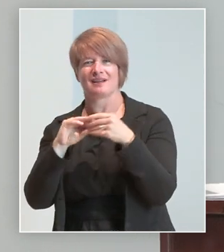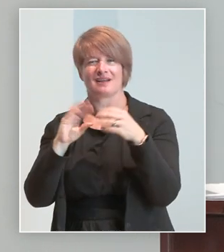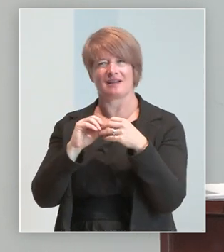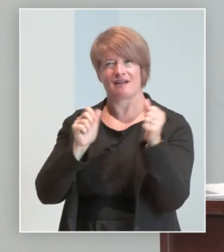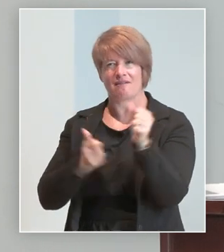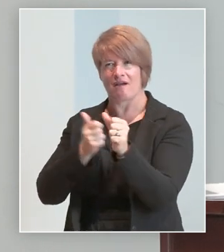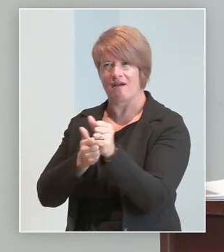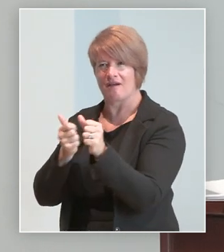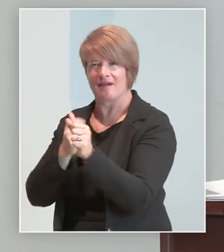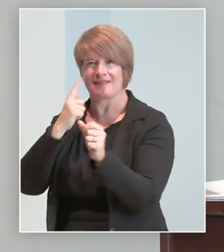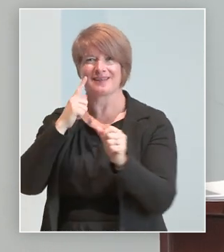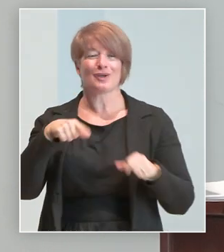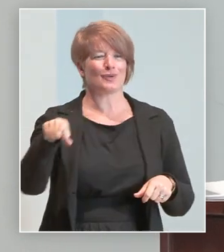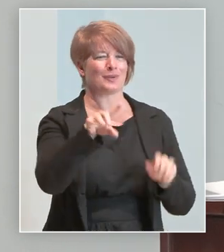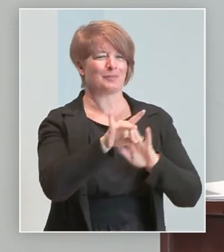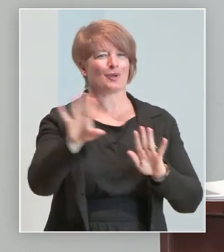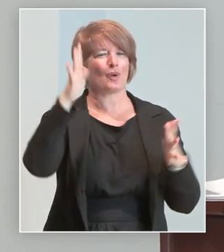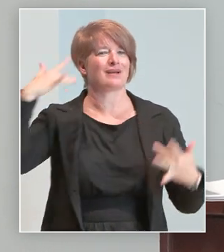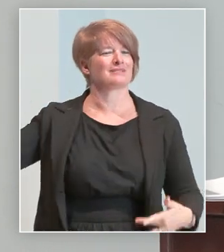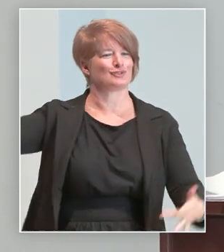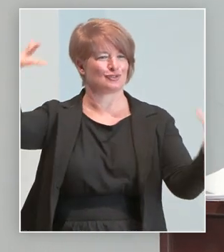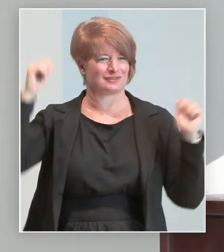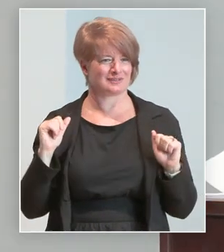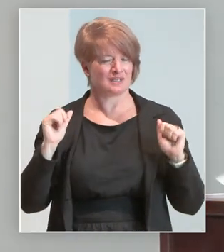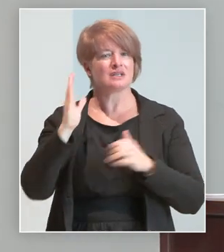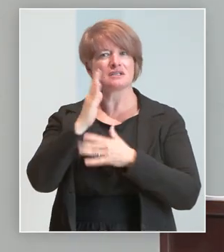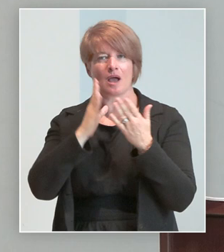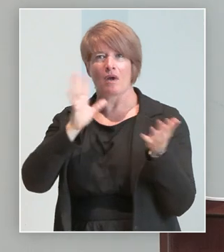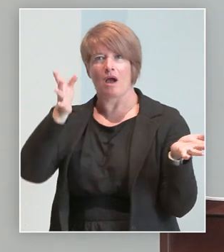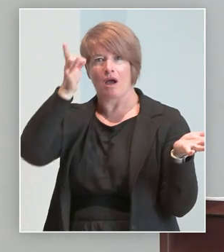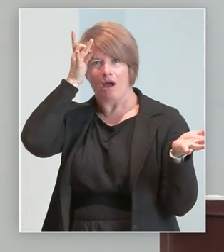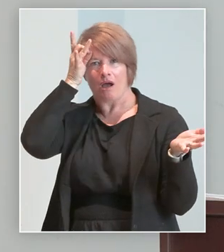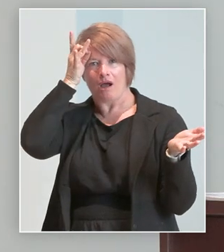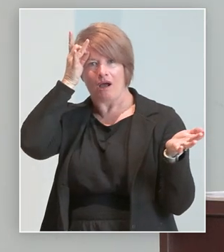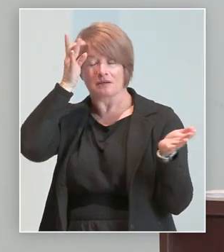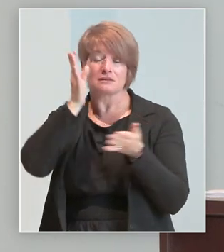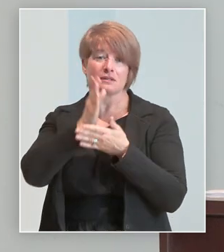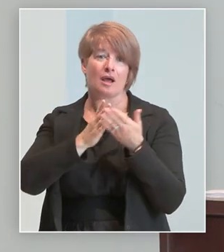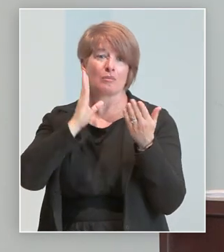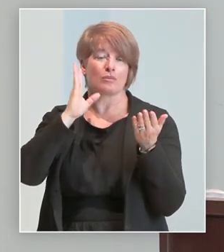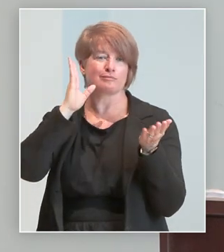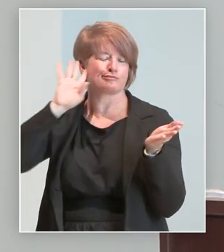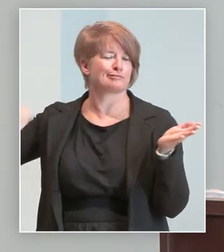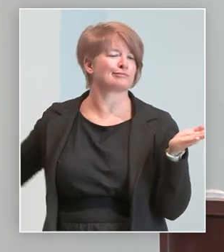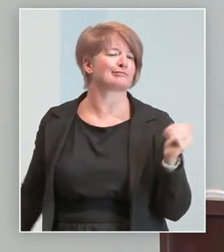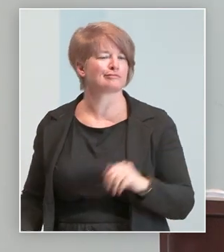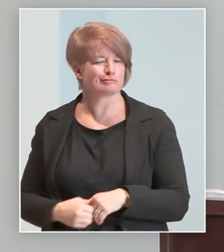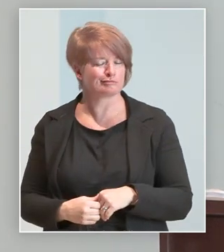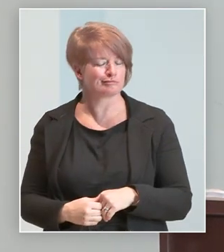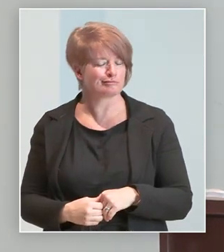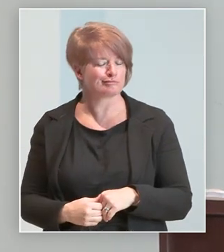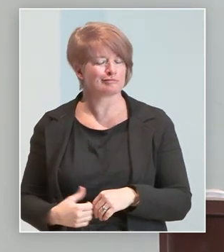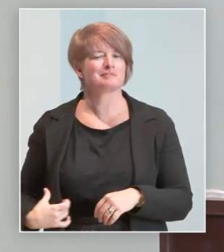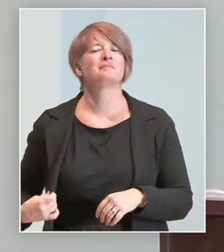as choosing your own adventure, because there are parts that you will remember while other parts will fall away.